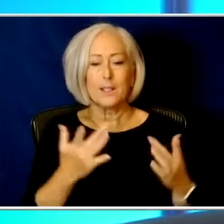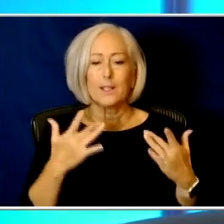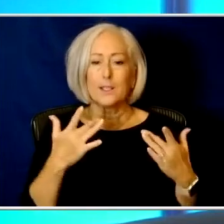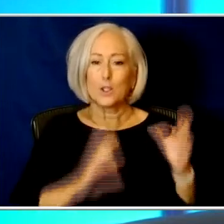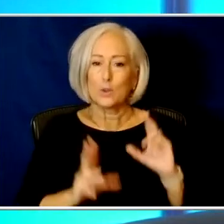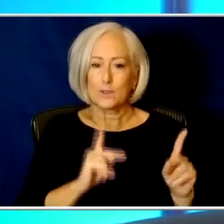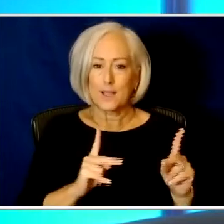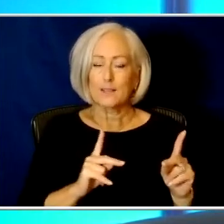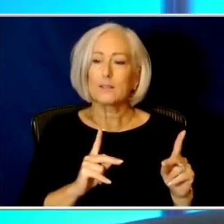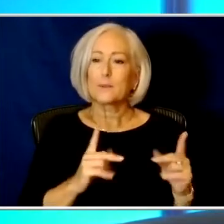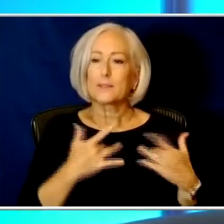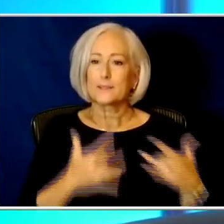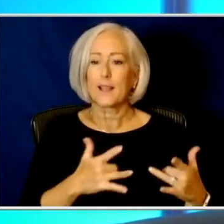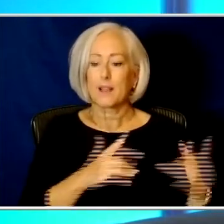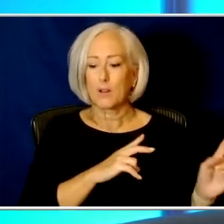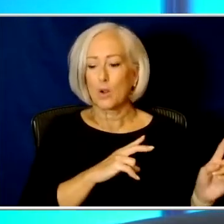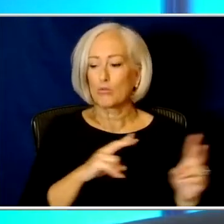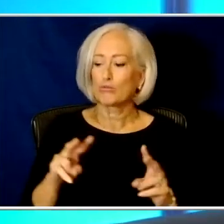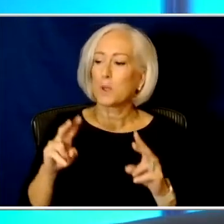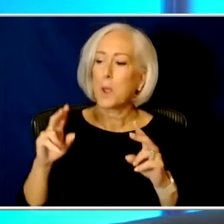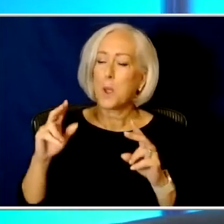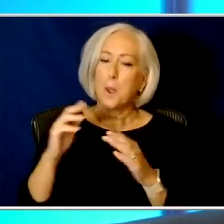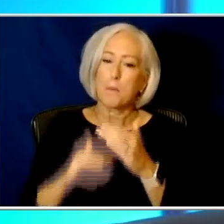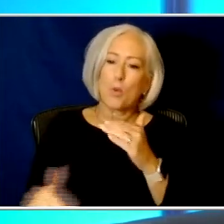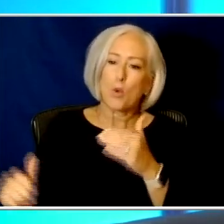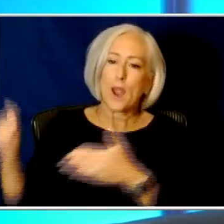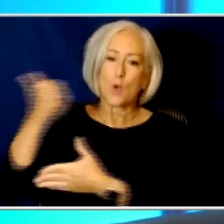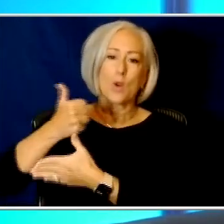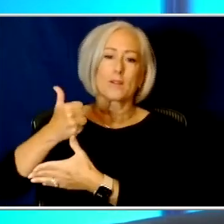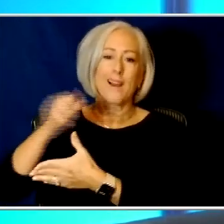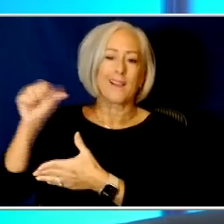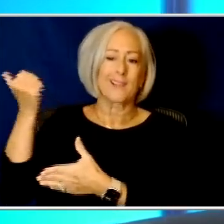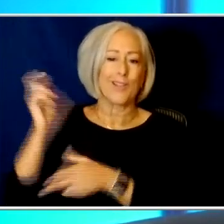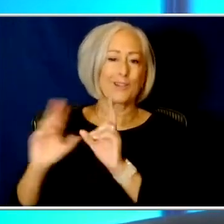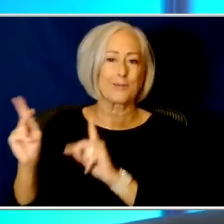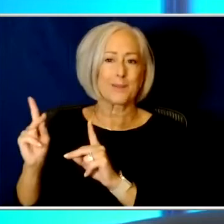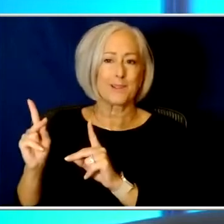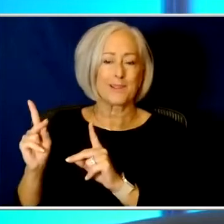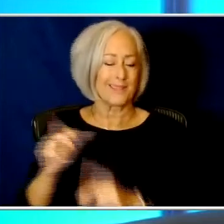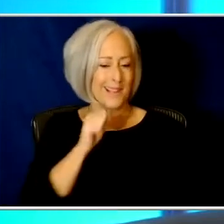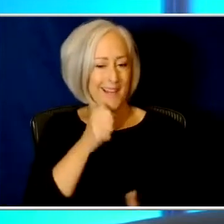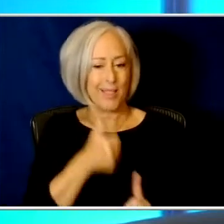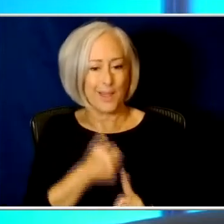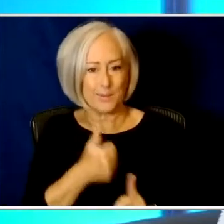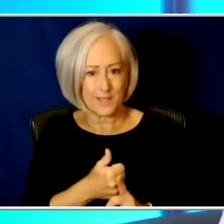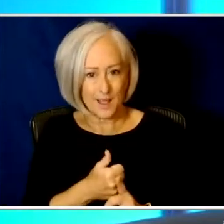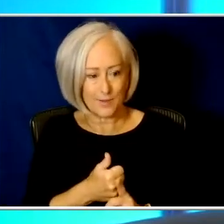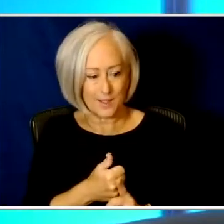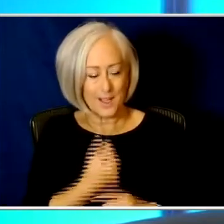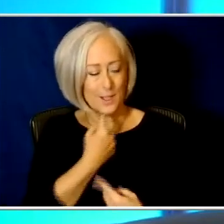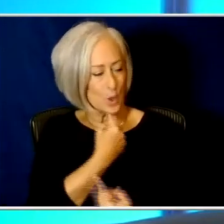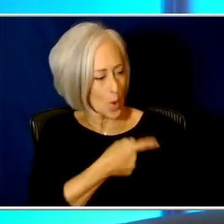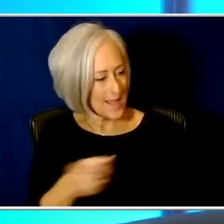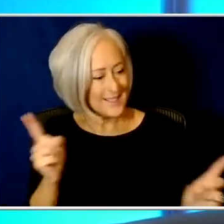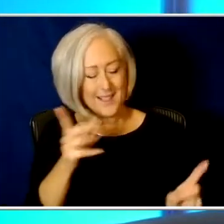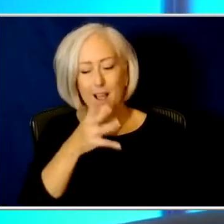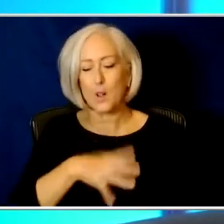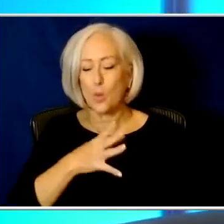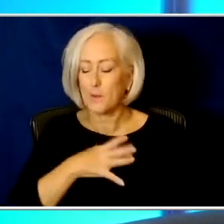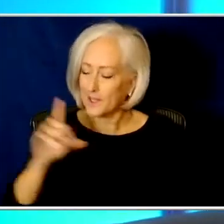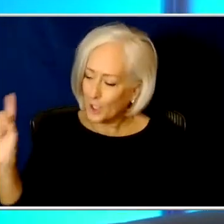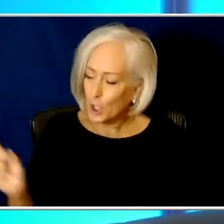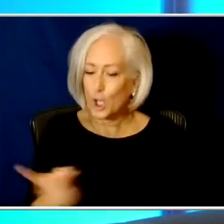and we do not have to be afraid. I think a lot of it is fear. We don't want to know, because once we